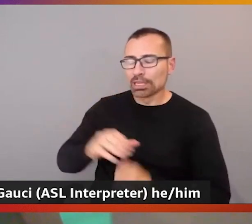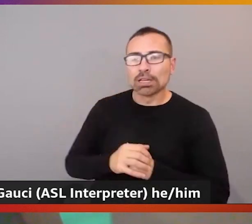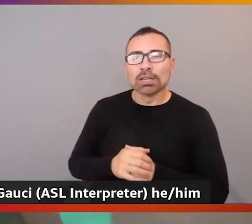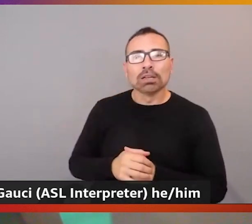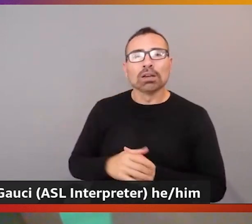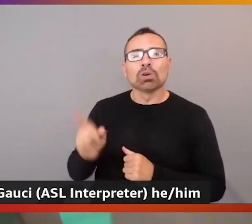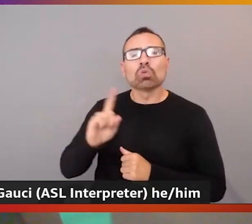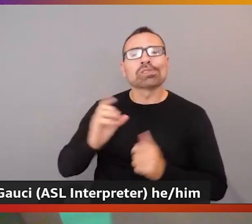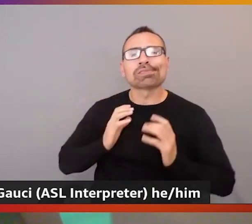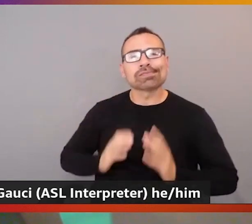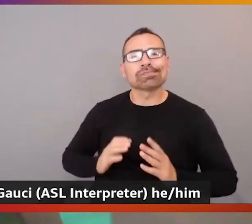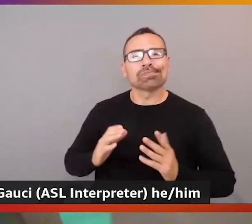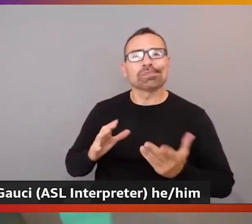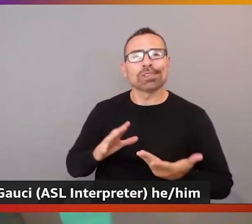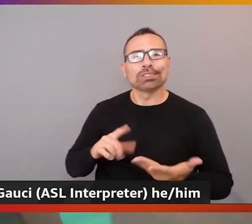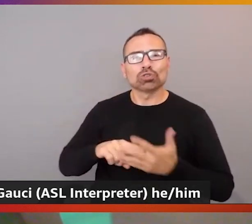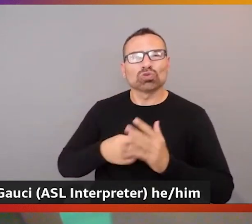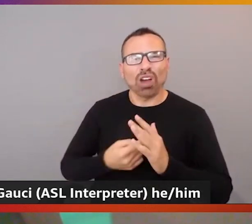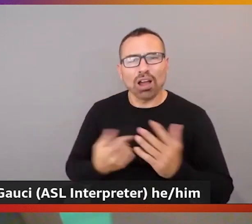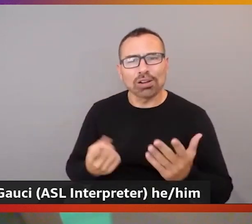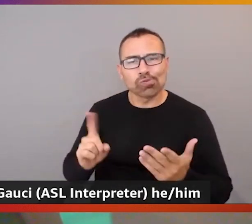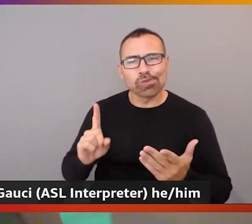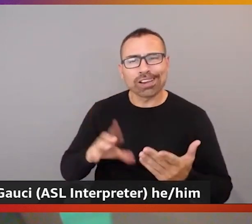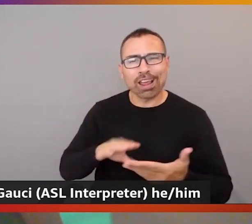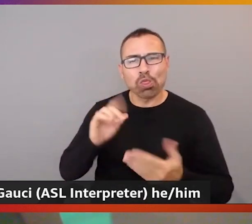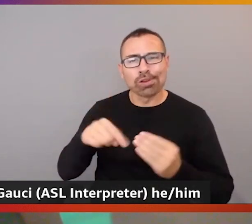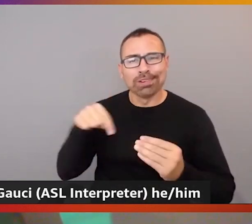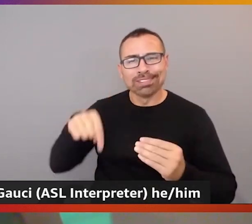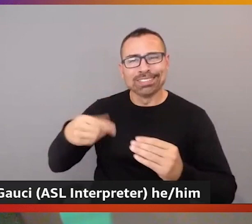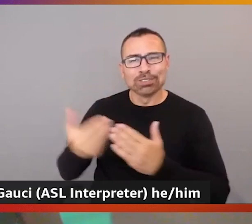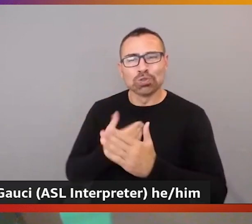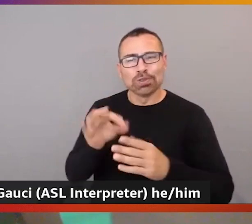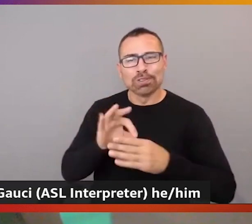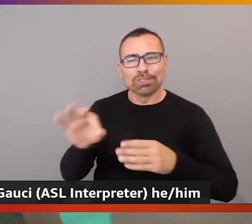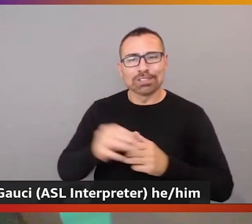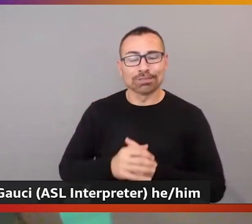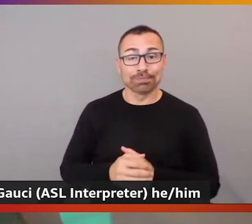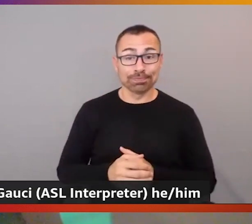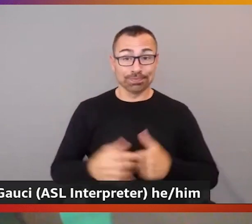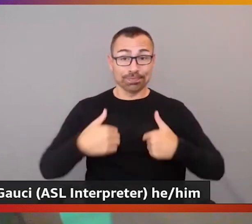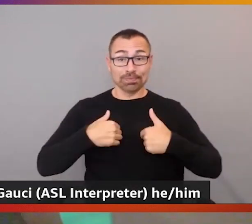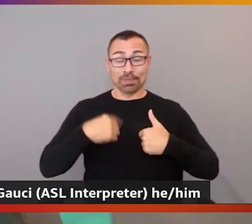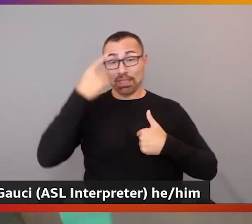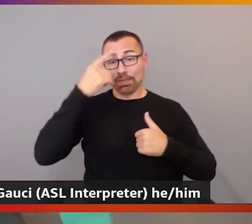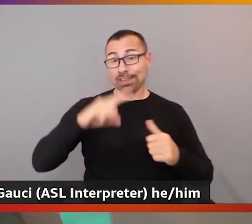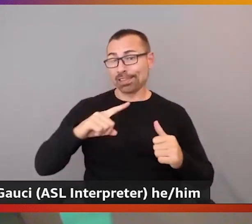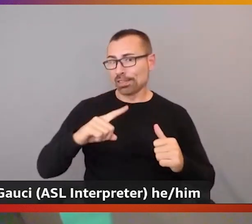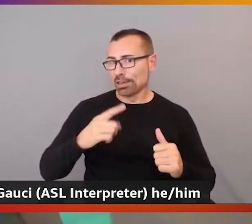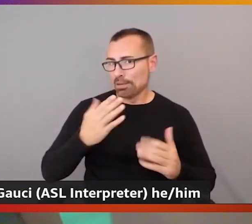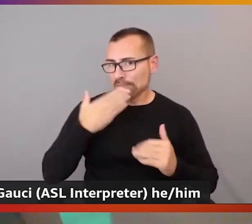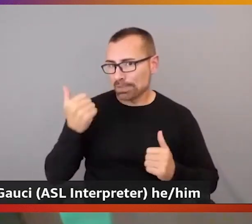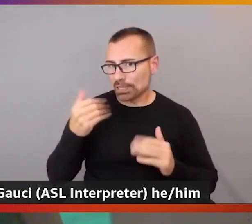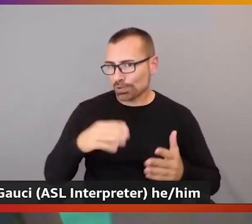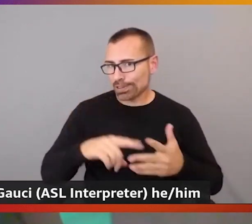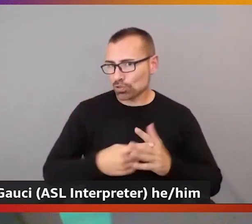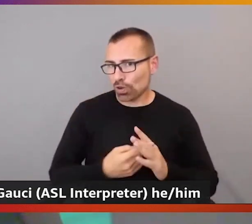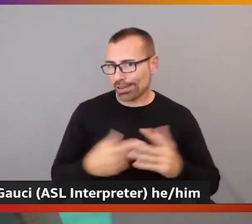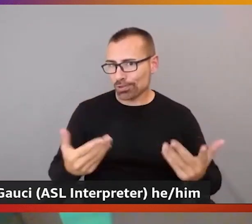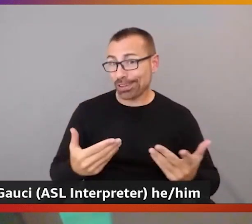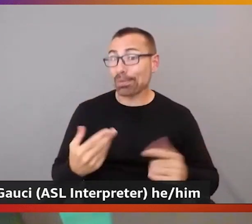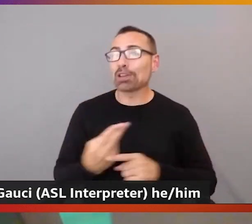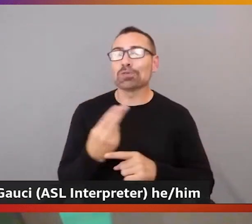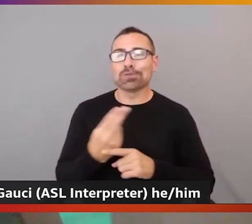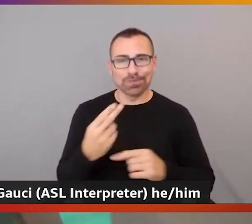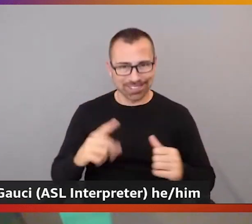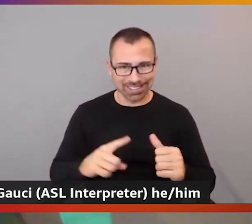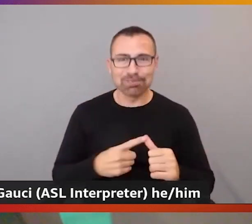get started with this new feature that you have? So I think the best way to get started is by really using the feature